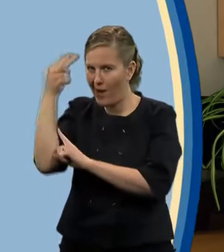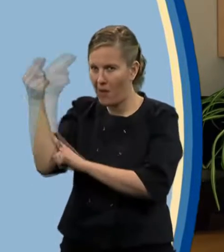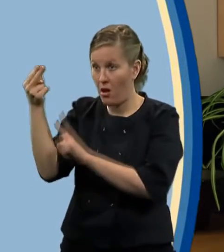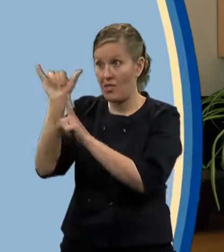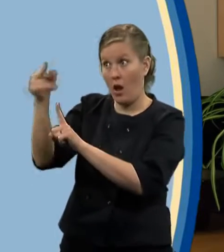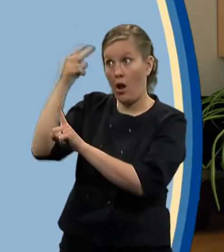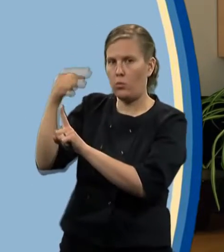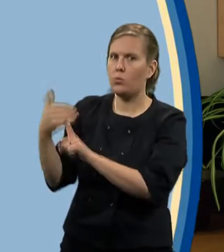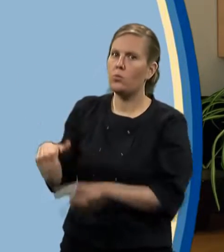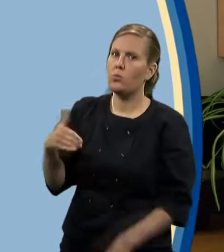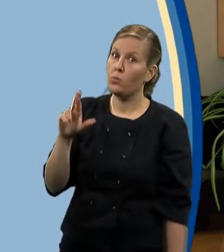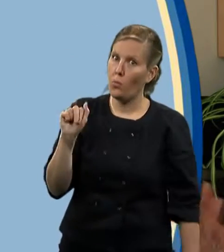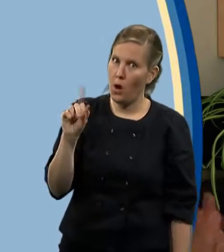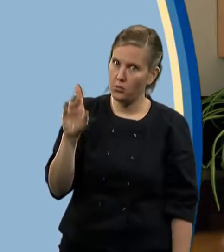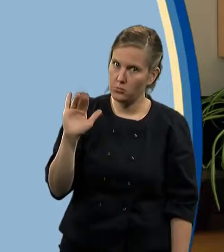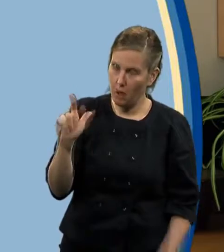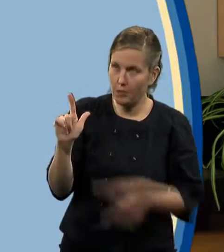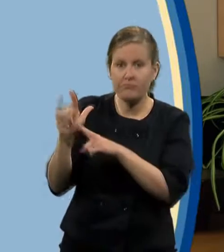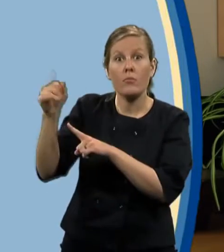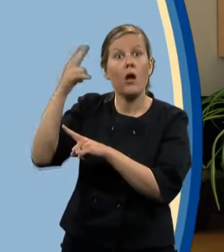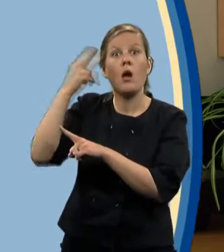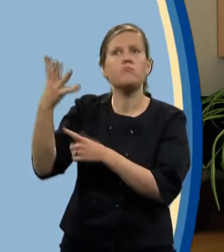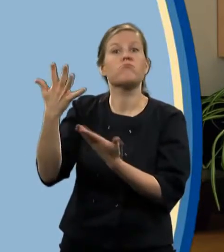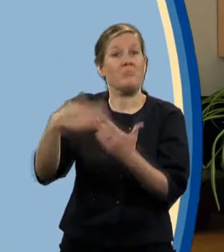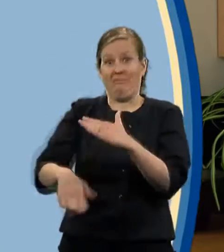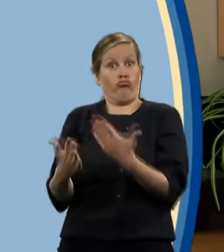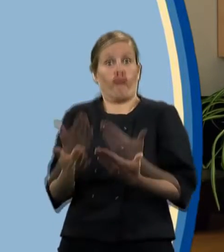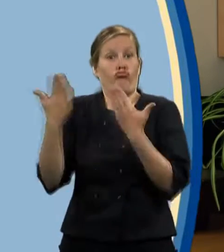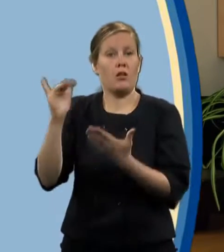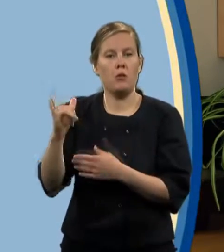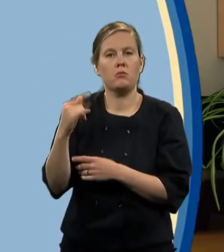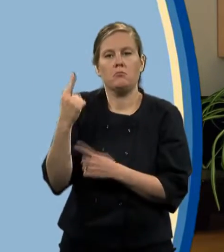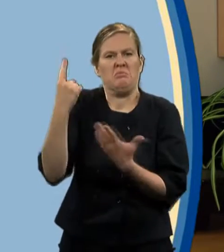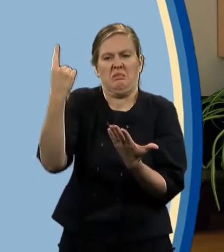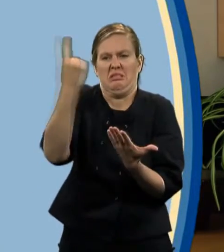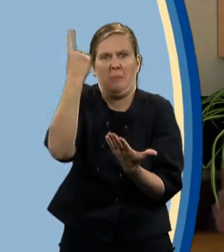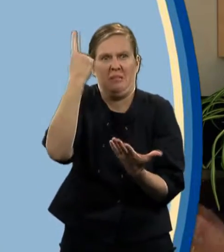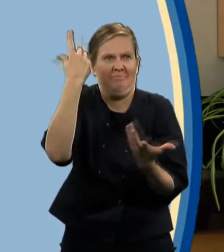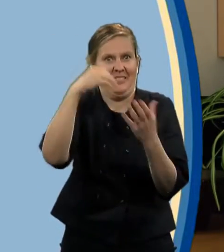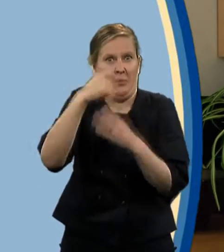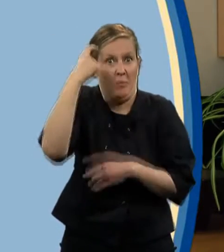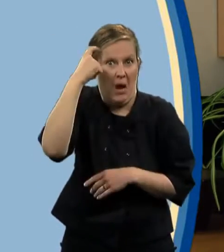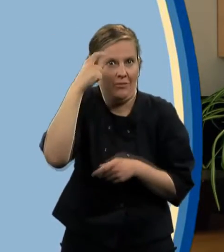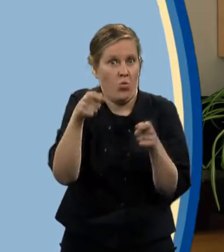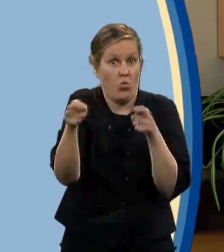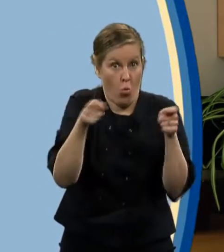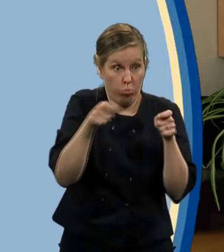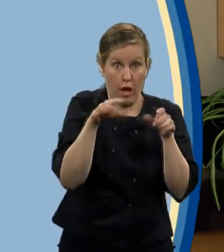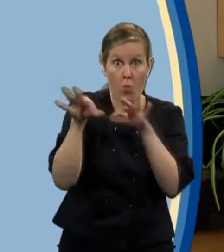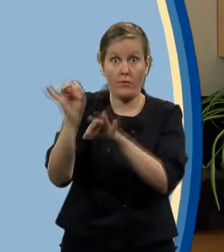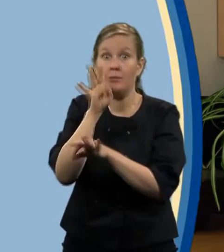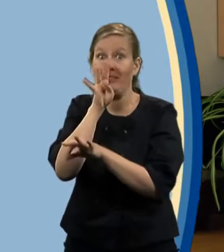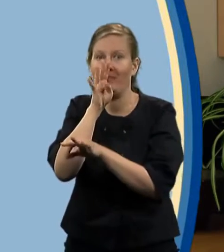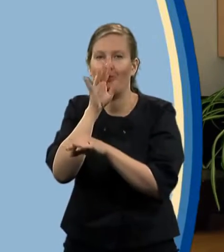hypothesis it supported was that whatever is controlling the acquisition of speech is also controlling